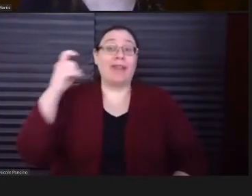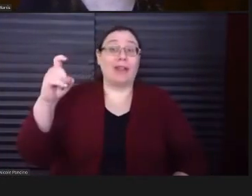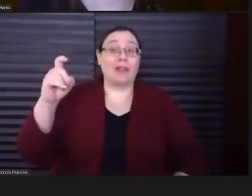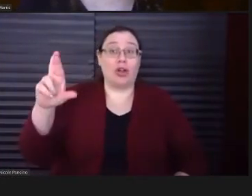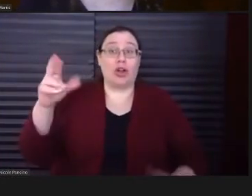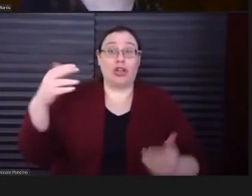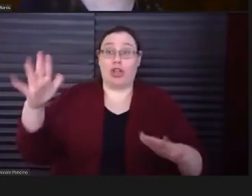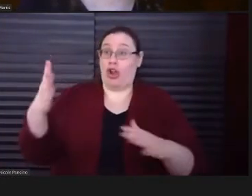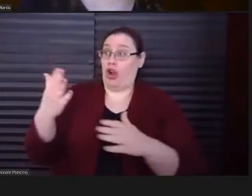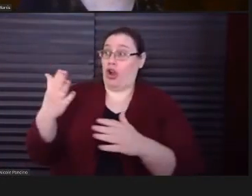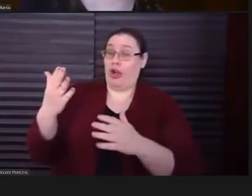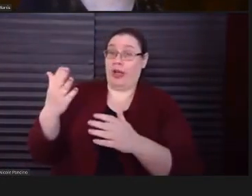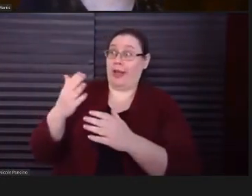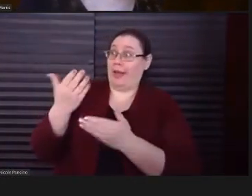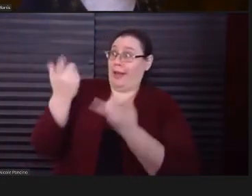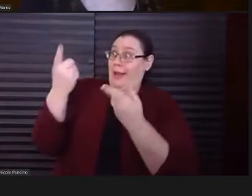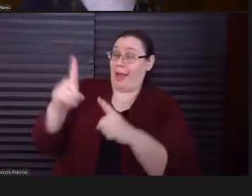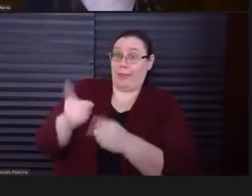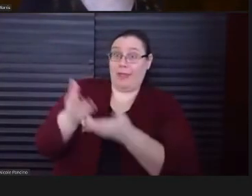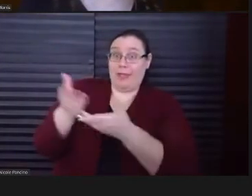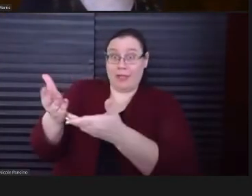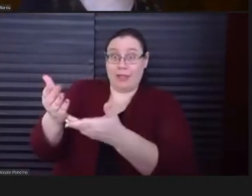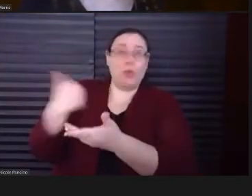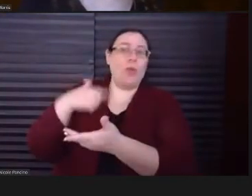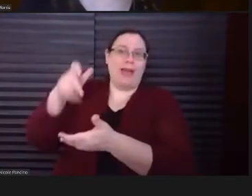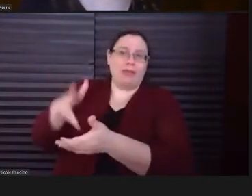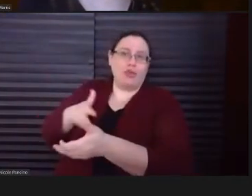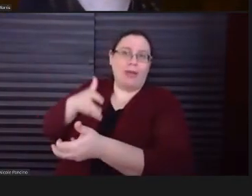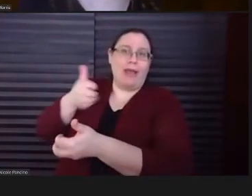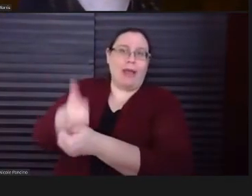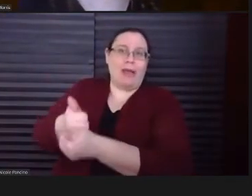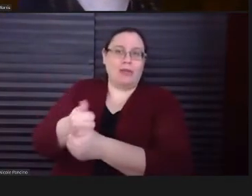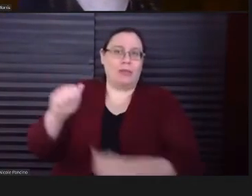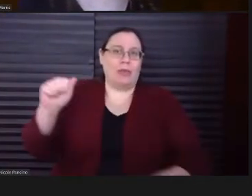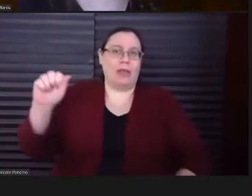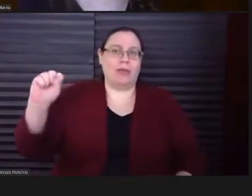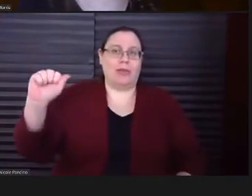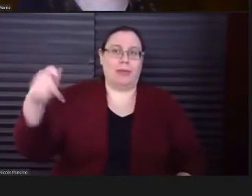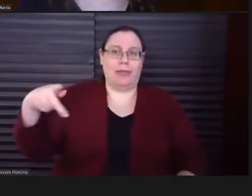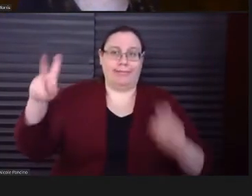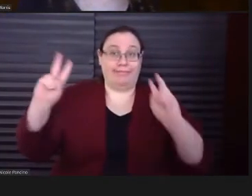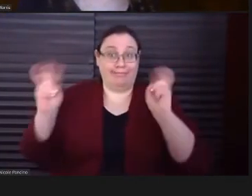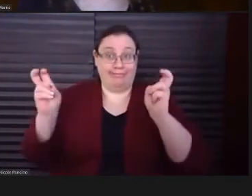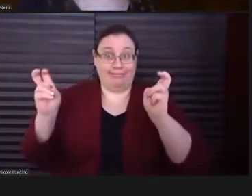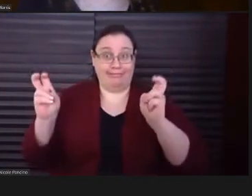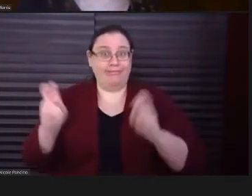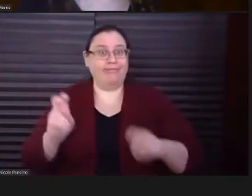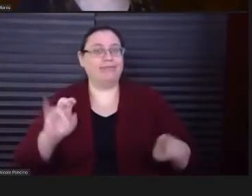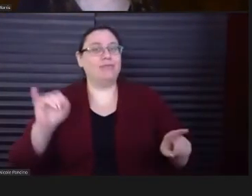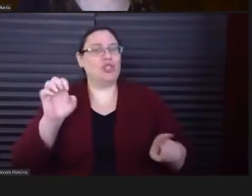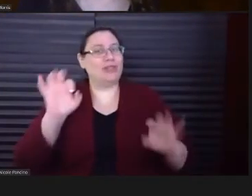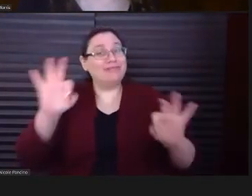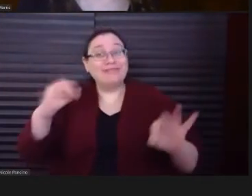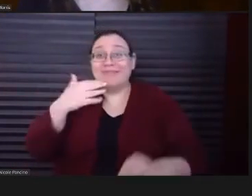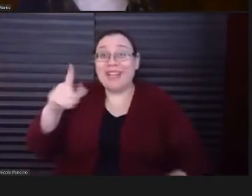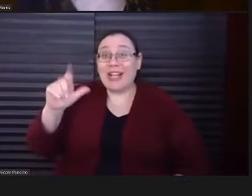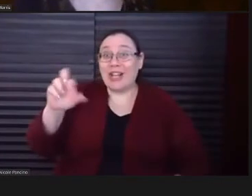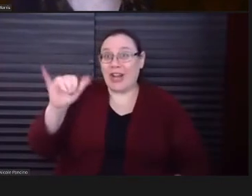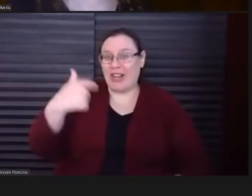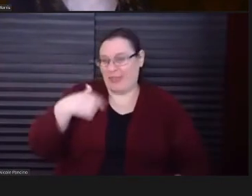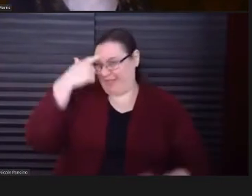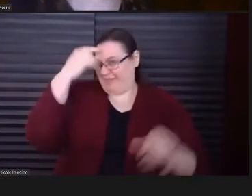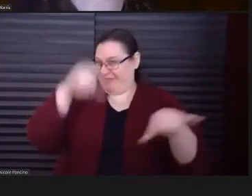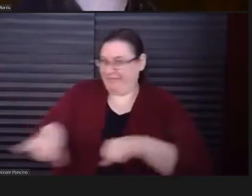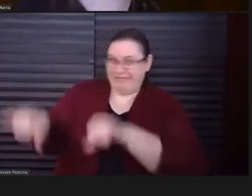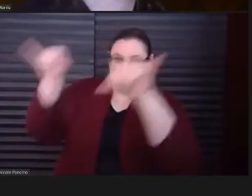born, then we need to catch up as soon as possible. Thank you, Larry. So we're pretty unanimous on this. I think every